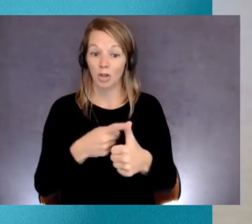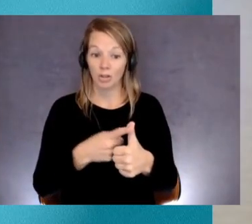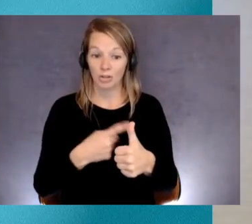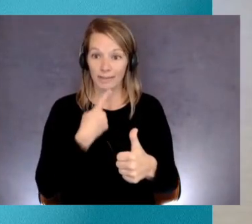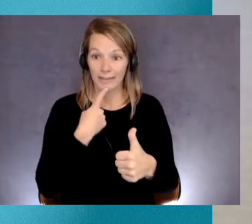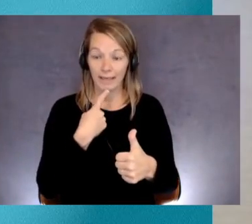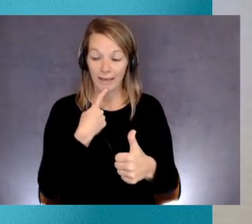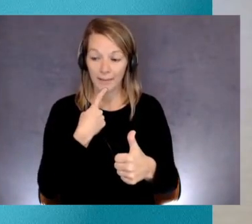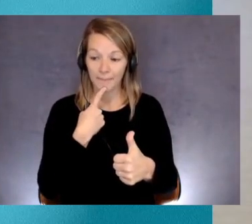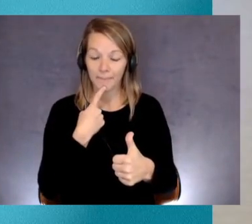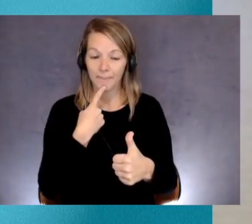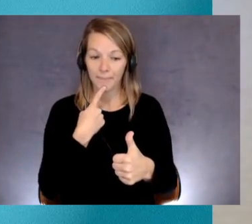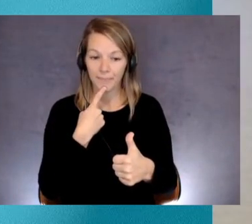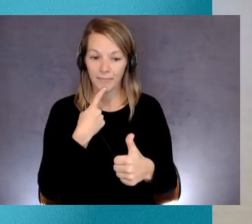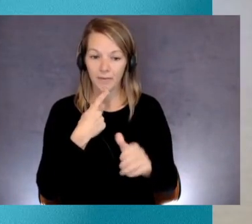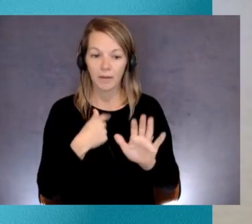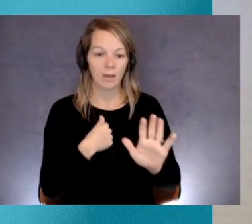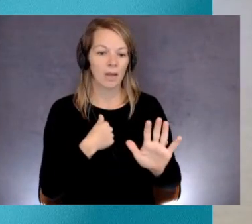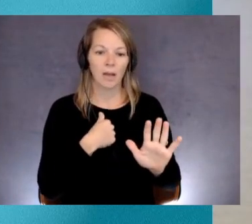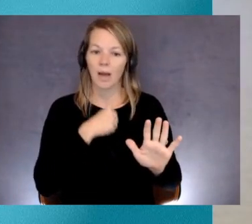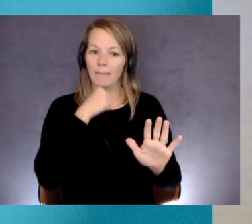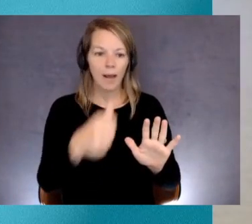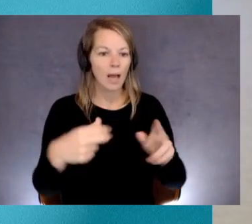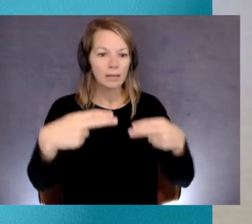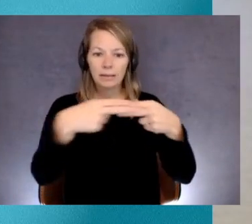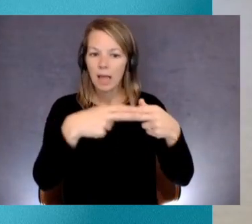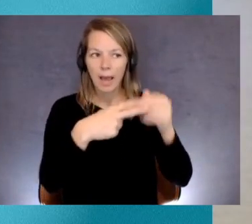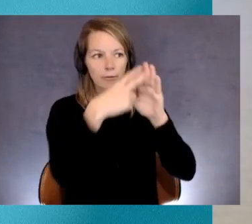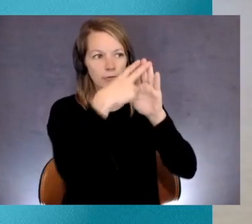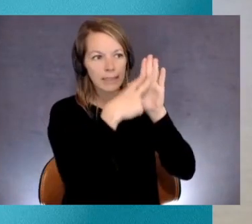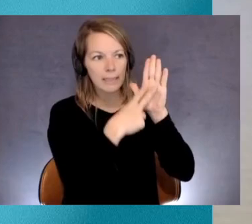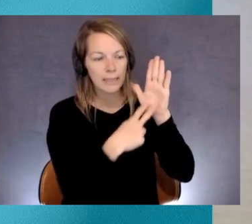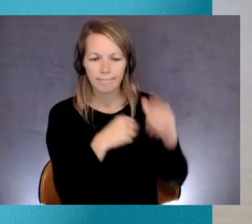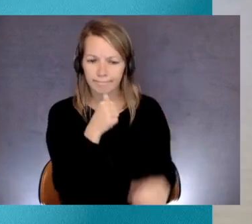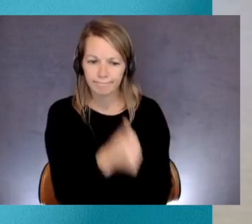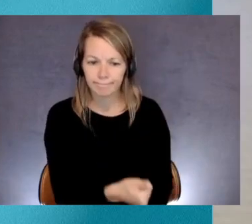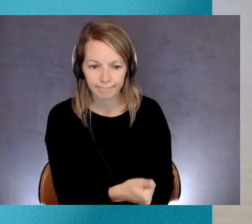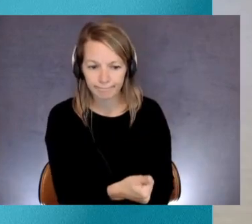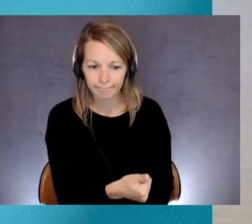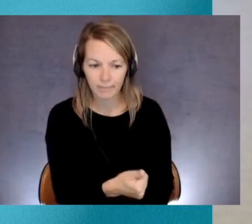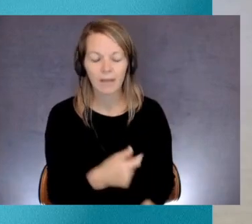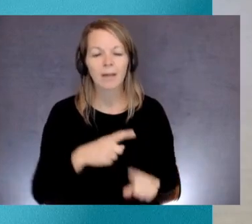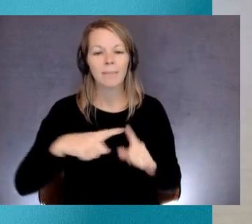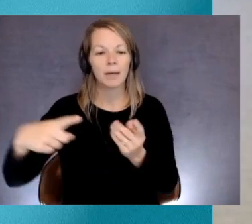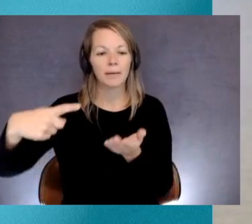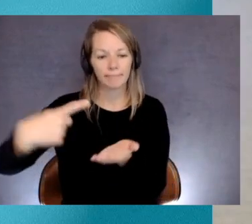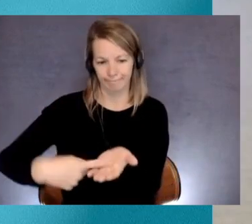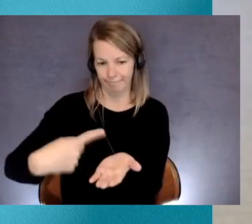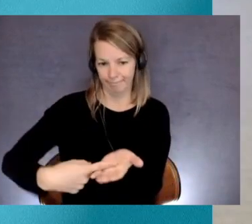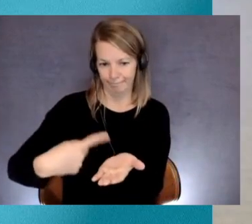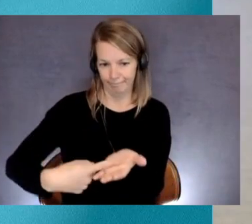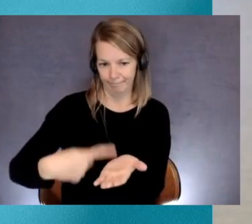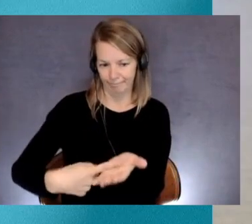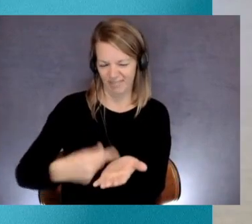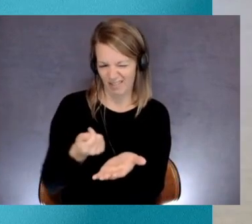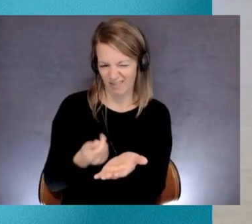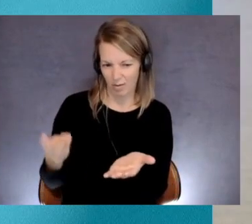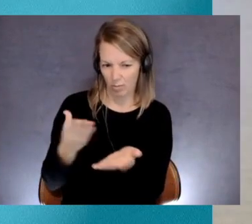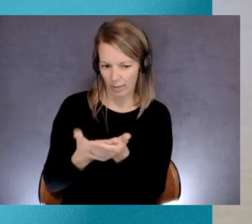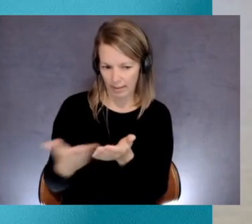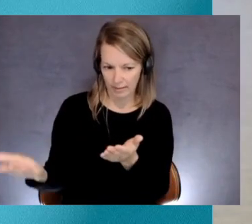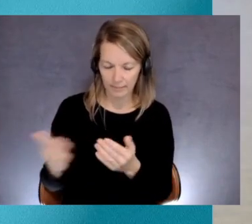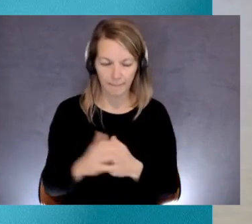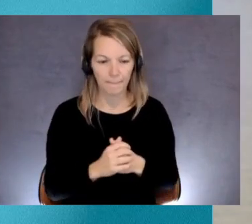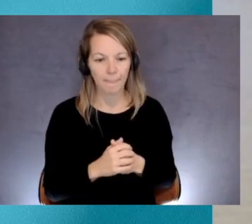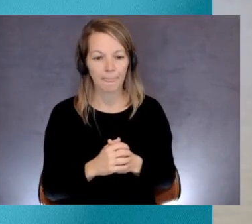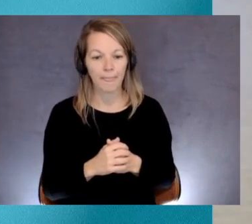that I'm not going to give you slides, but we are going to discuss a couple things.